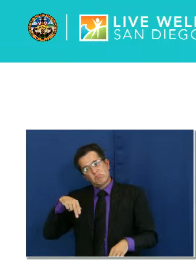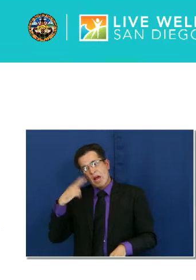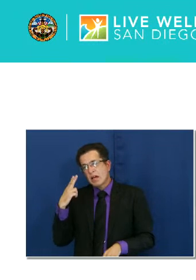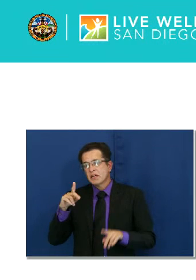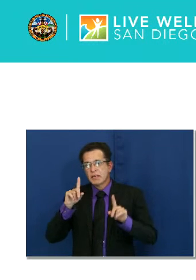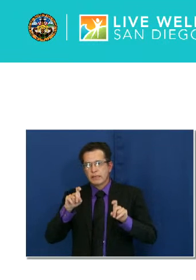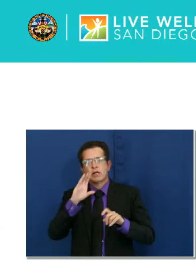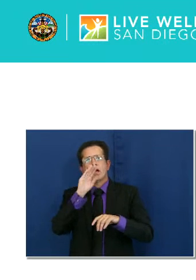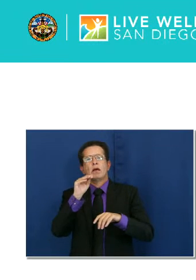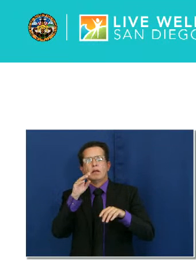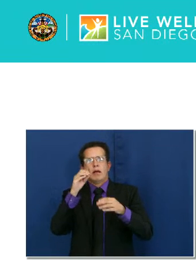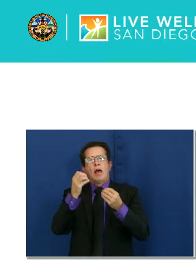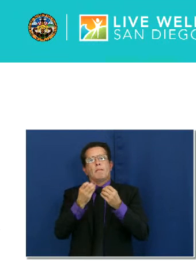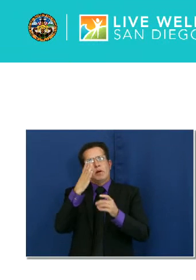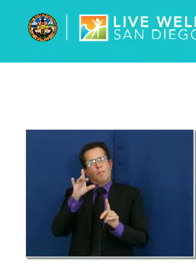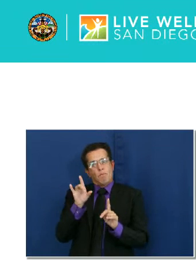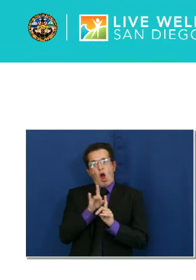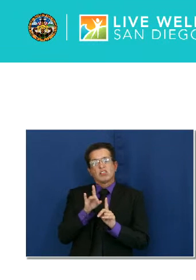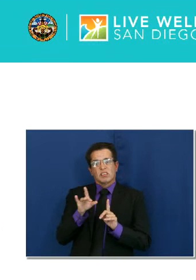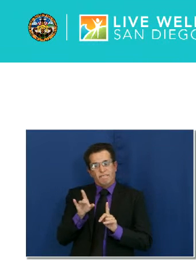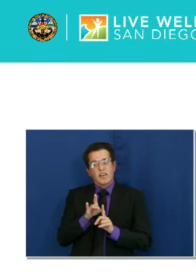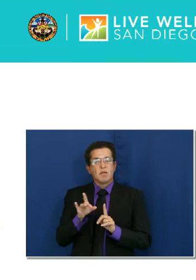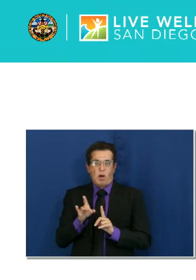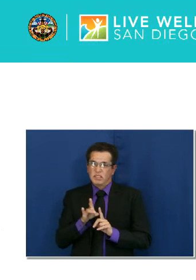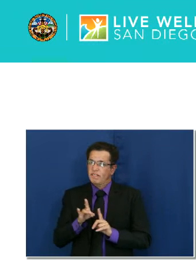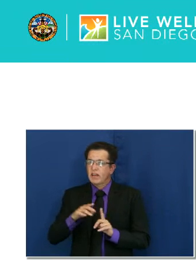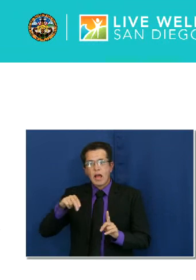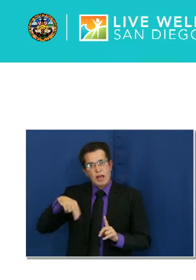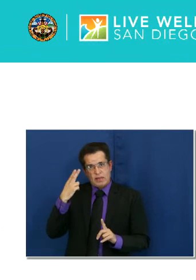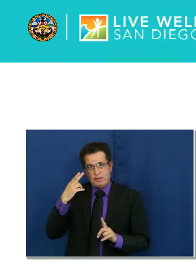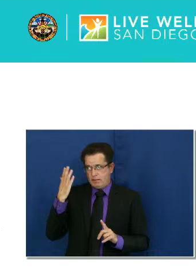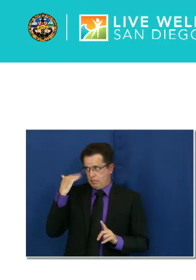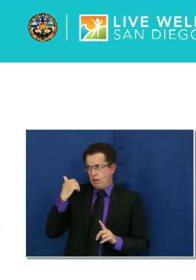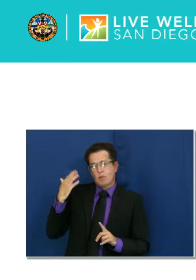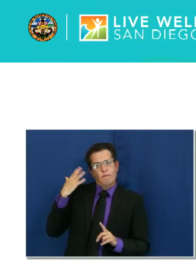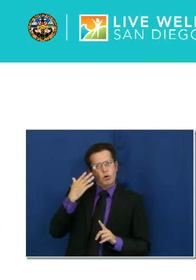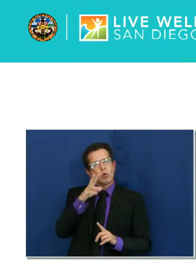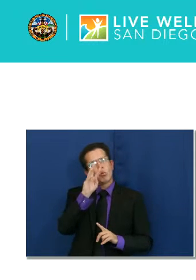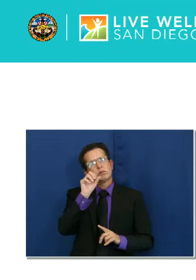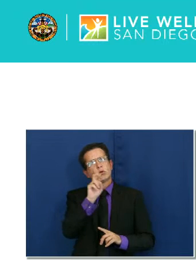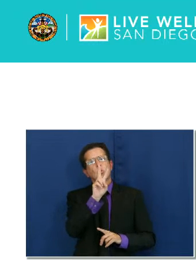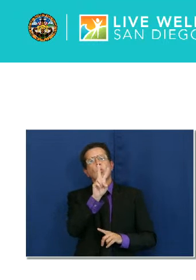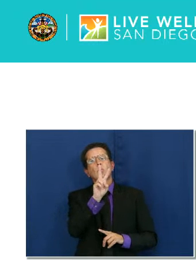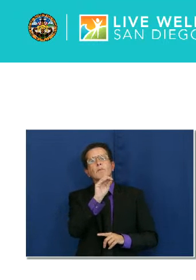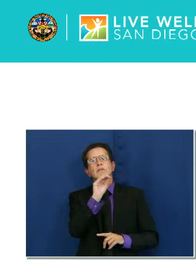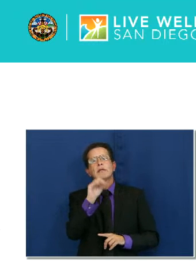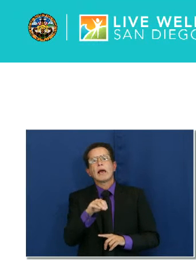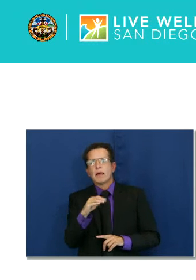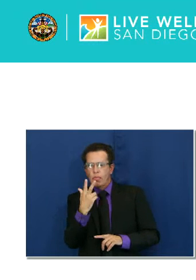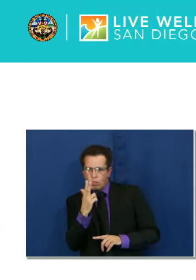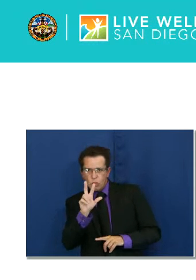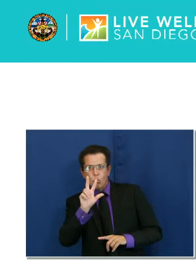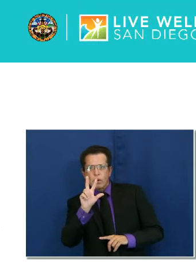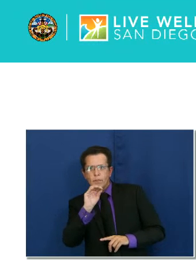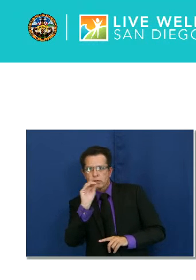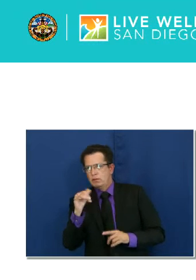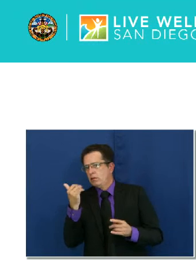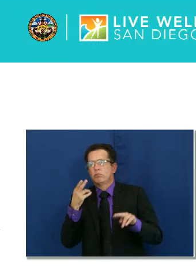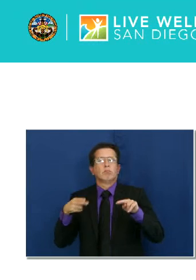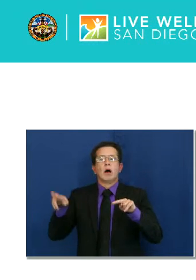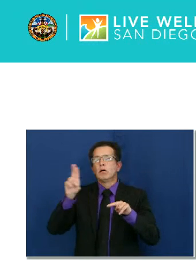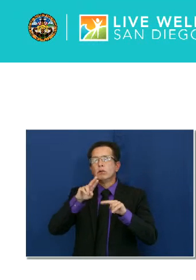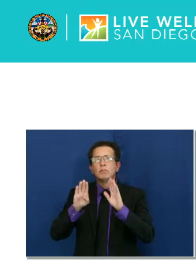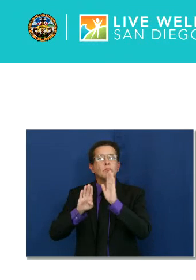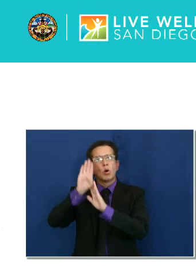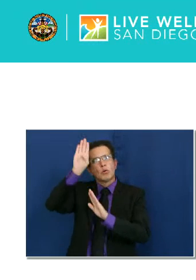has increased significantly. You can go back and remember this was in the 2s and 3s. So we have seen a significant jump here in the percentage of